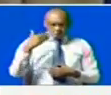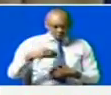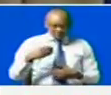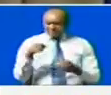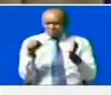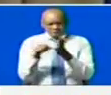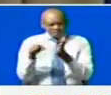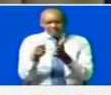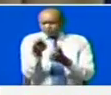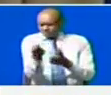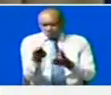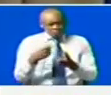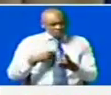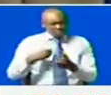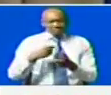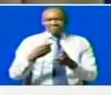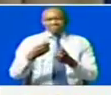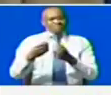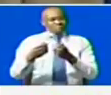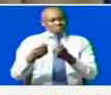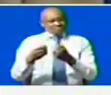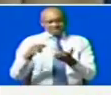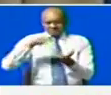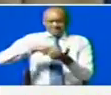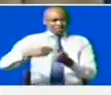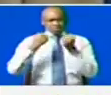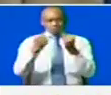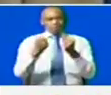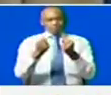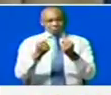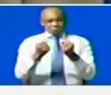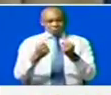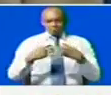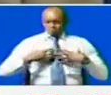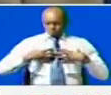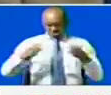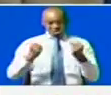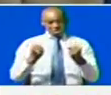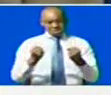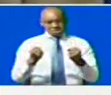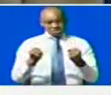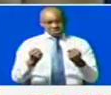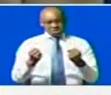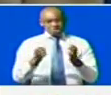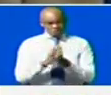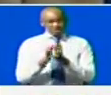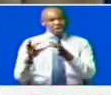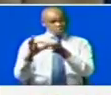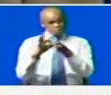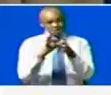little things that divide us to boldly and with